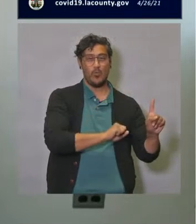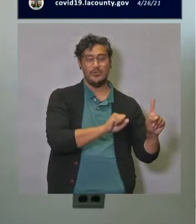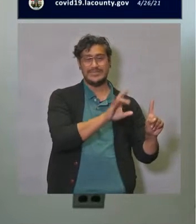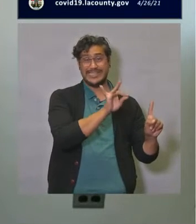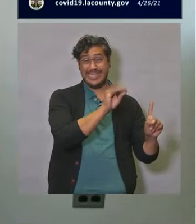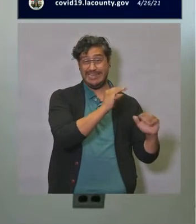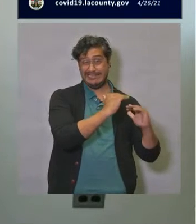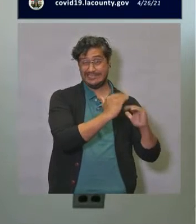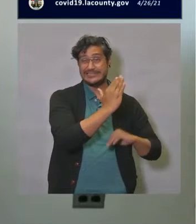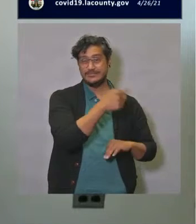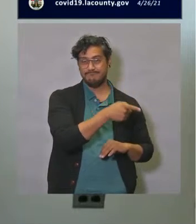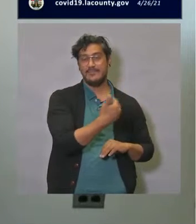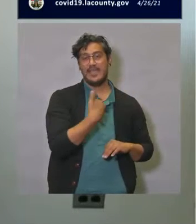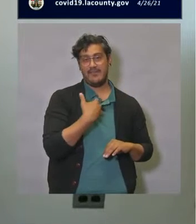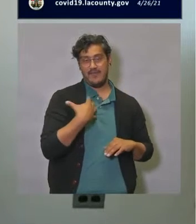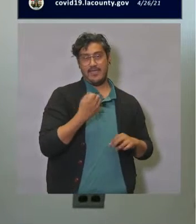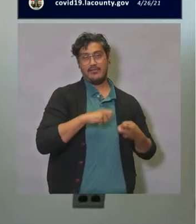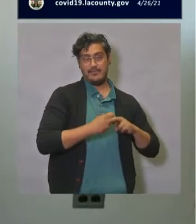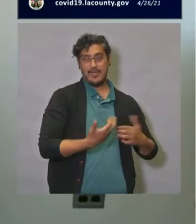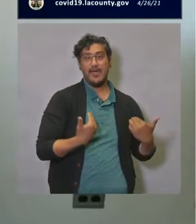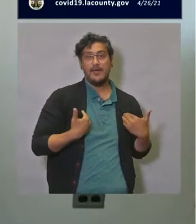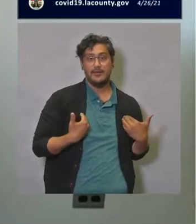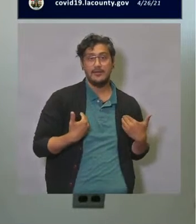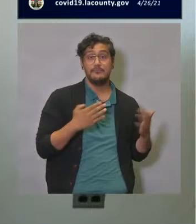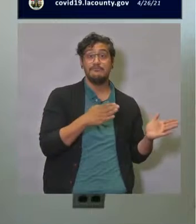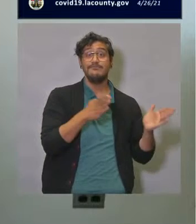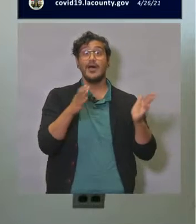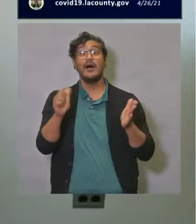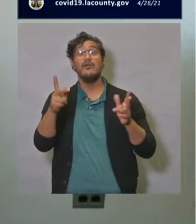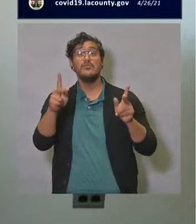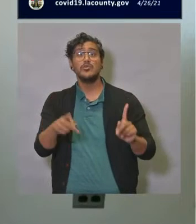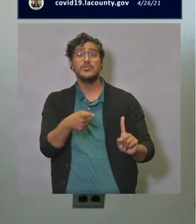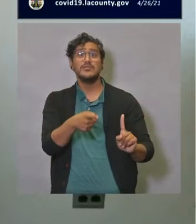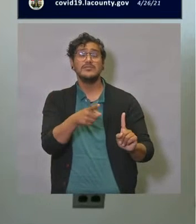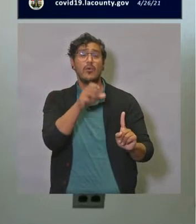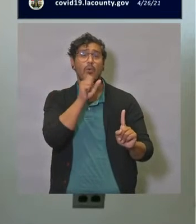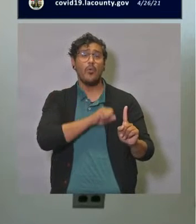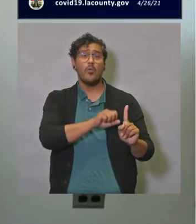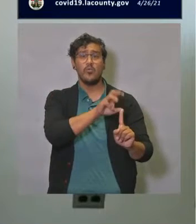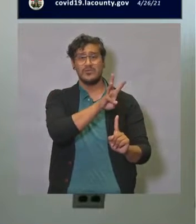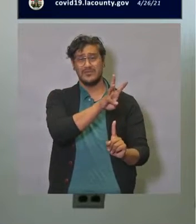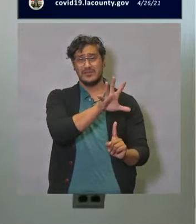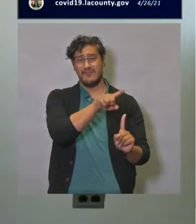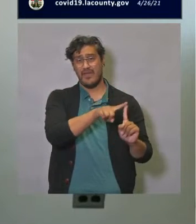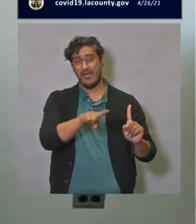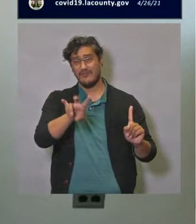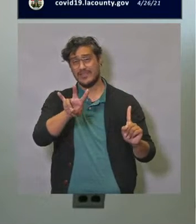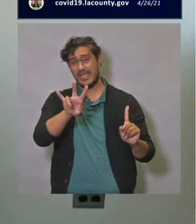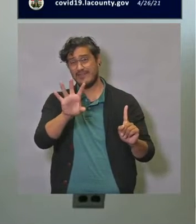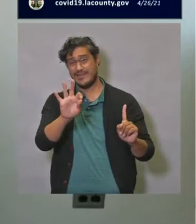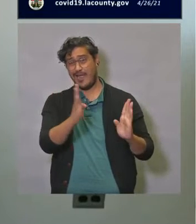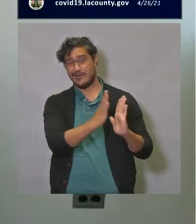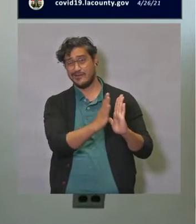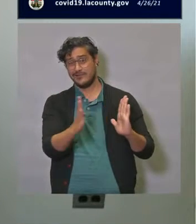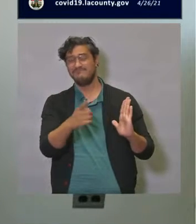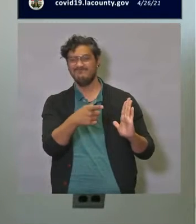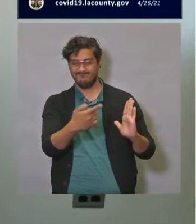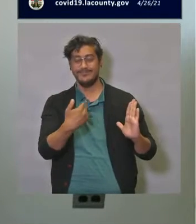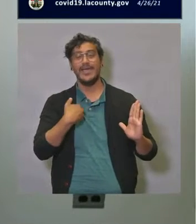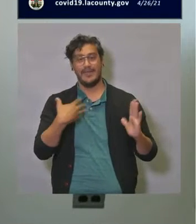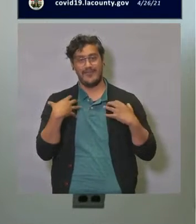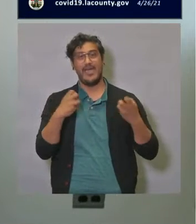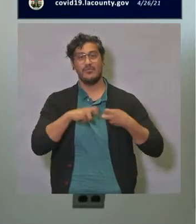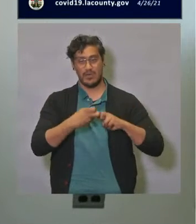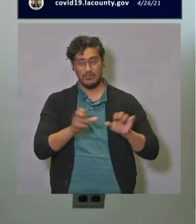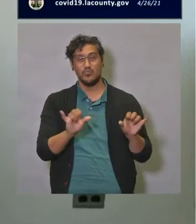and had underlying health conditions. Another person that died was between the ages of 65 and 79 and also had